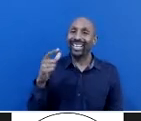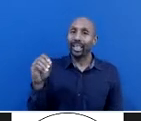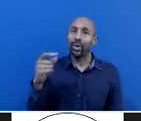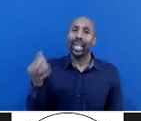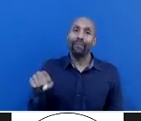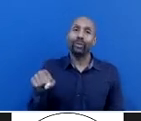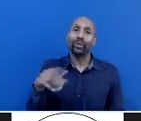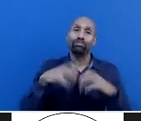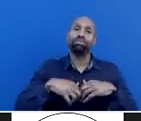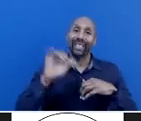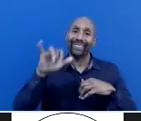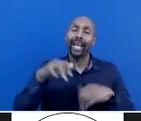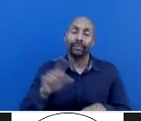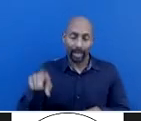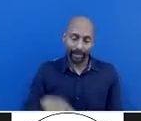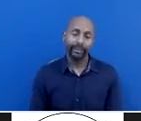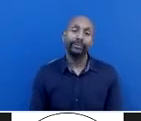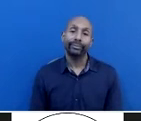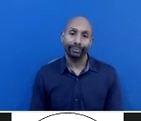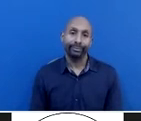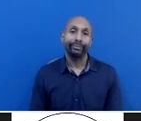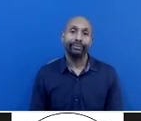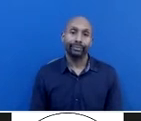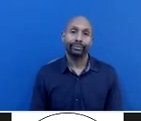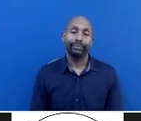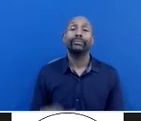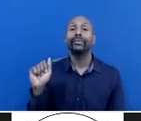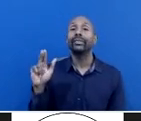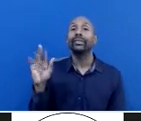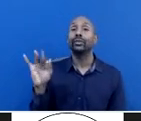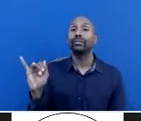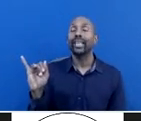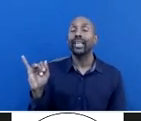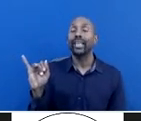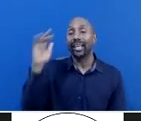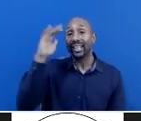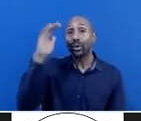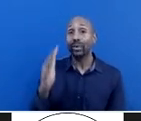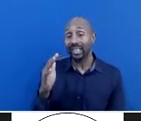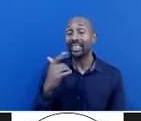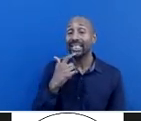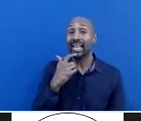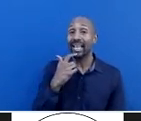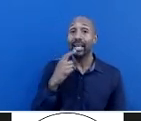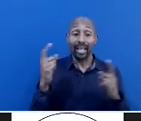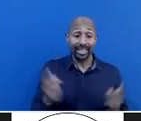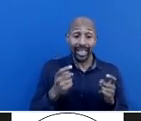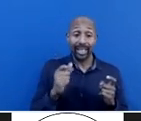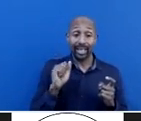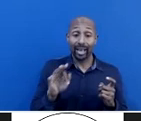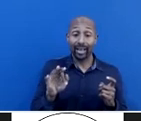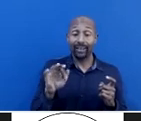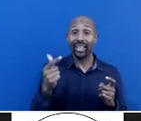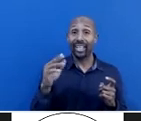because the Sufi theorists are clear on this, is that the sin of the ego is the sin of Pharaoh in the